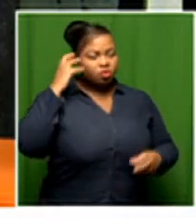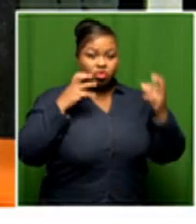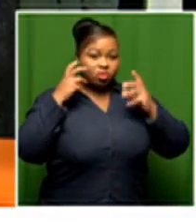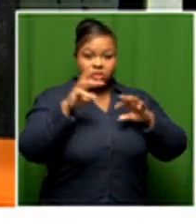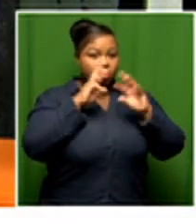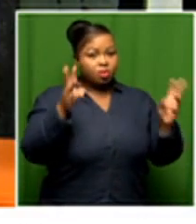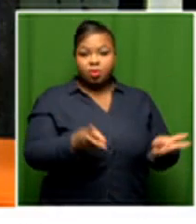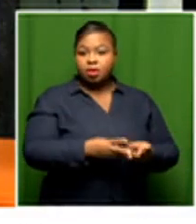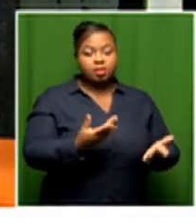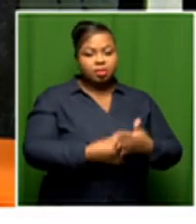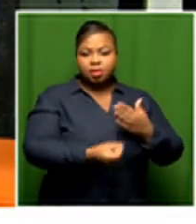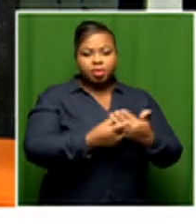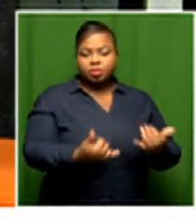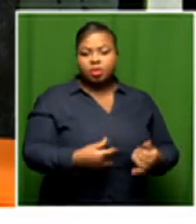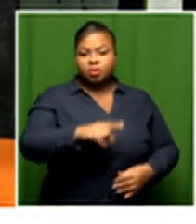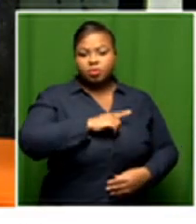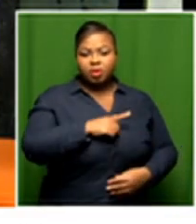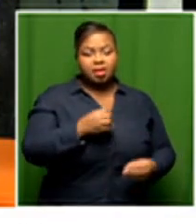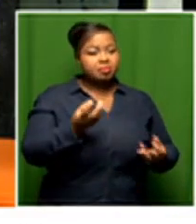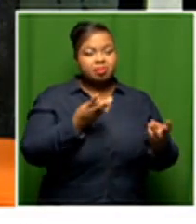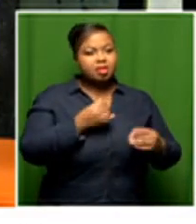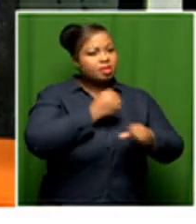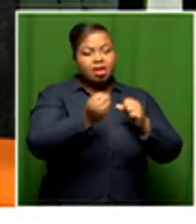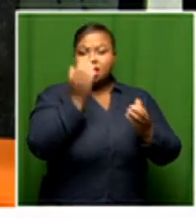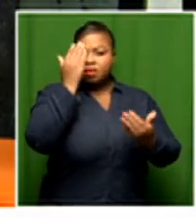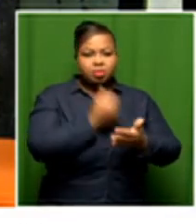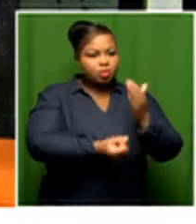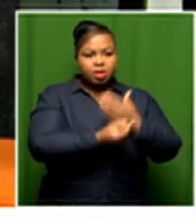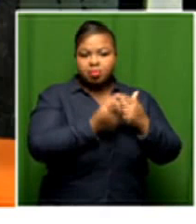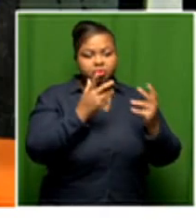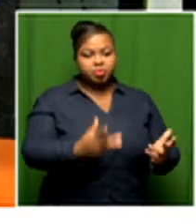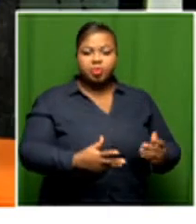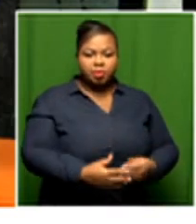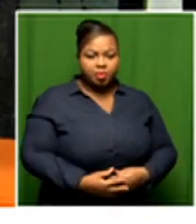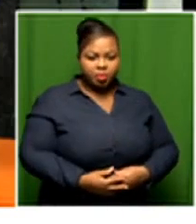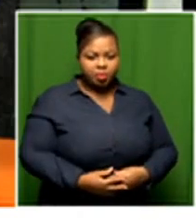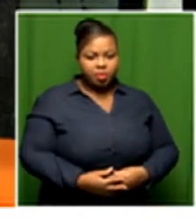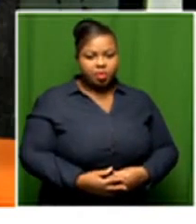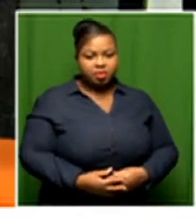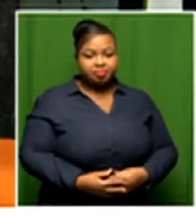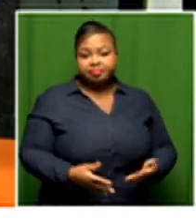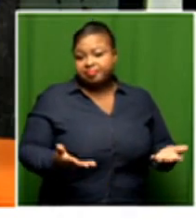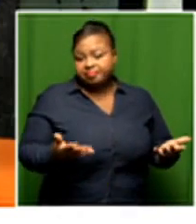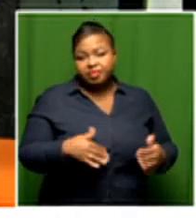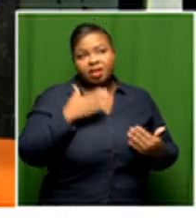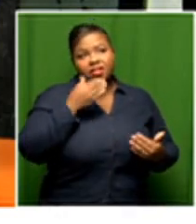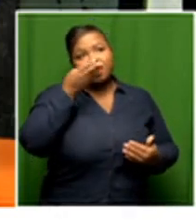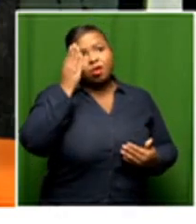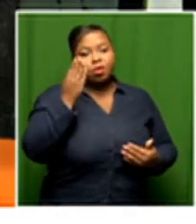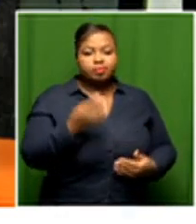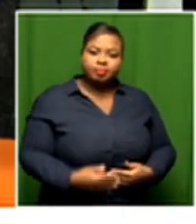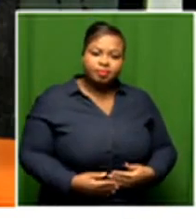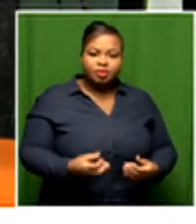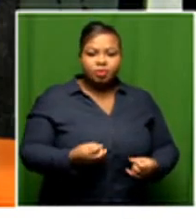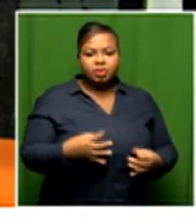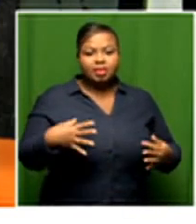we're in today. I don't know, no one ever anticipated we're gonna be in here. And then thank goodness we started